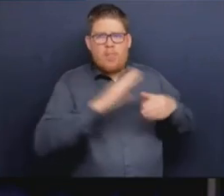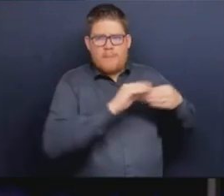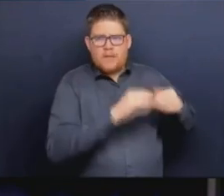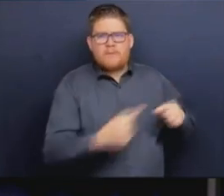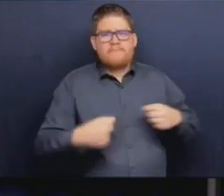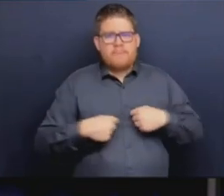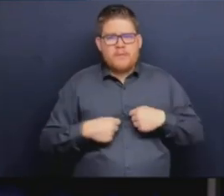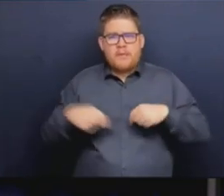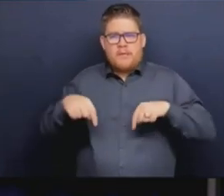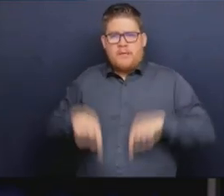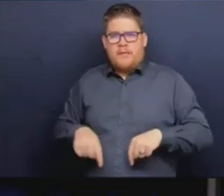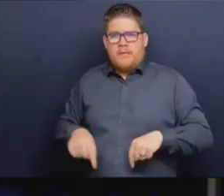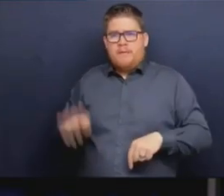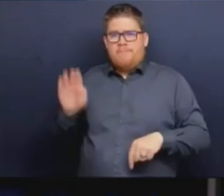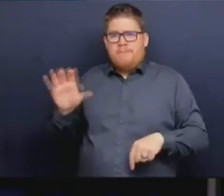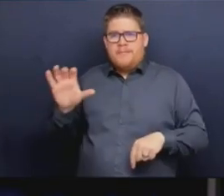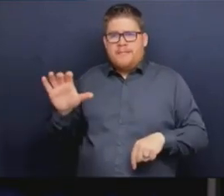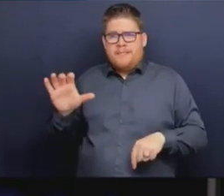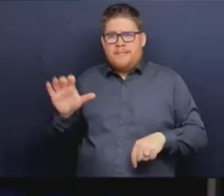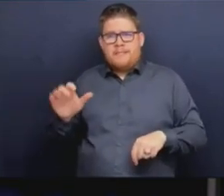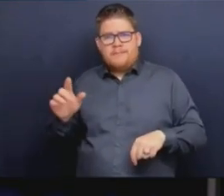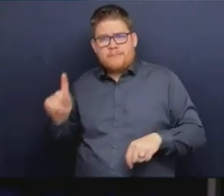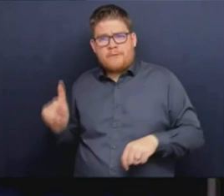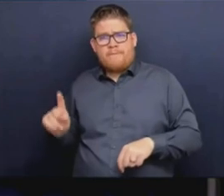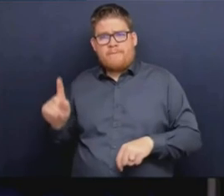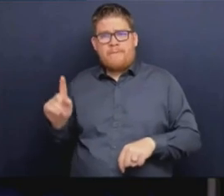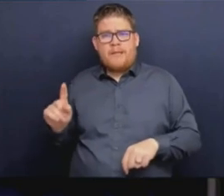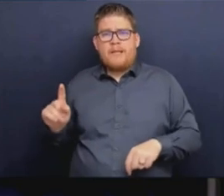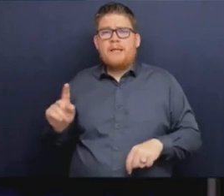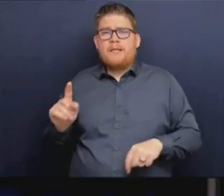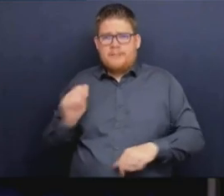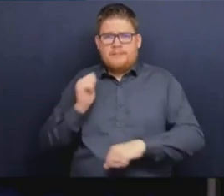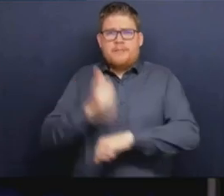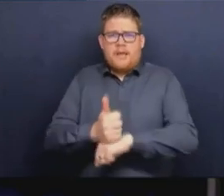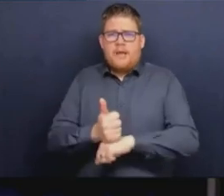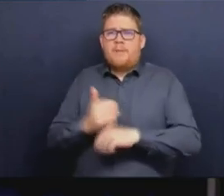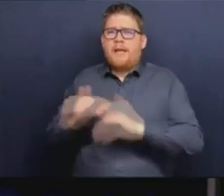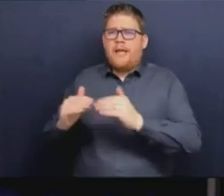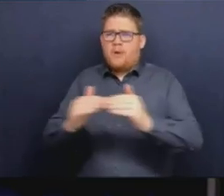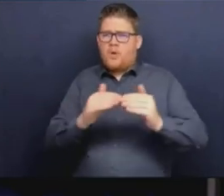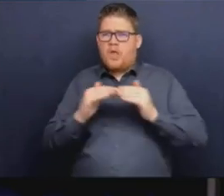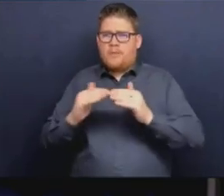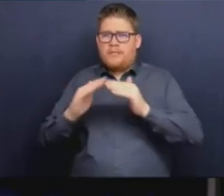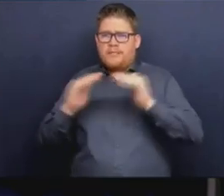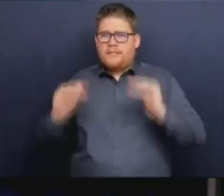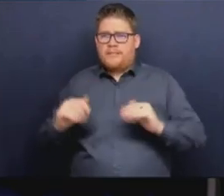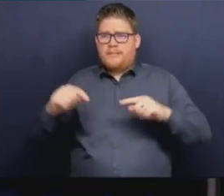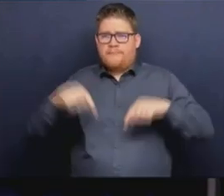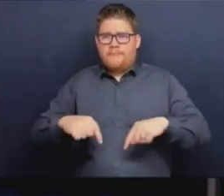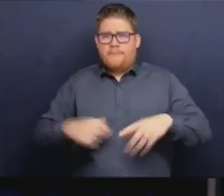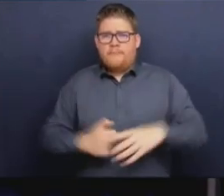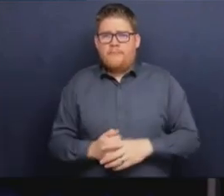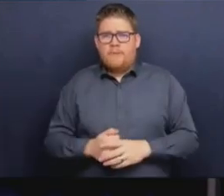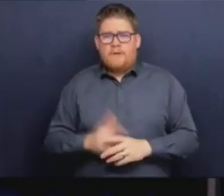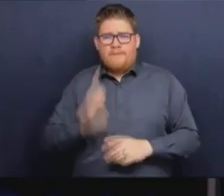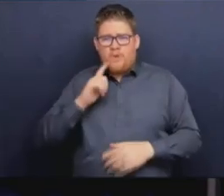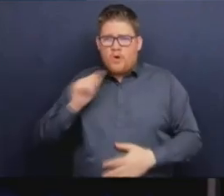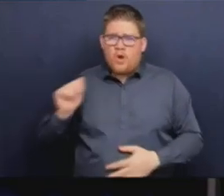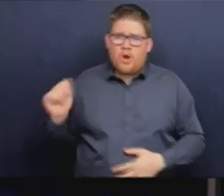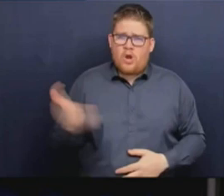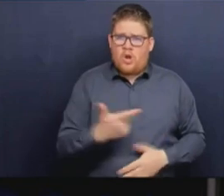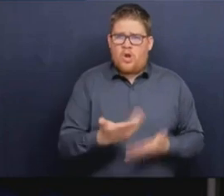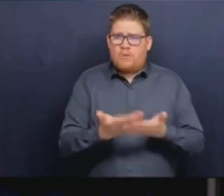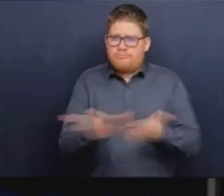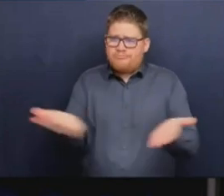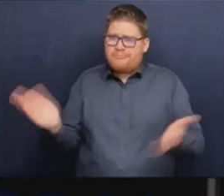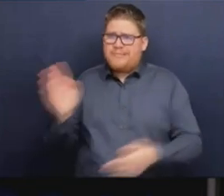a system, especially in our programs, that are equitable, like where there are no gaps for the racialized or the indigenous communities. And the process that we